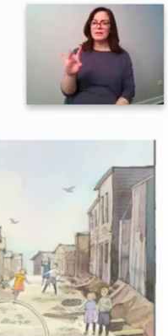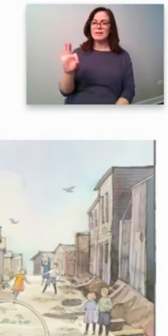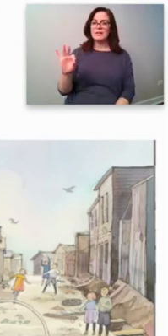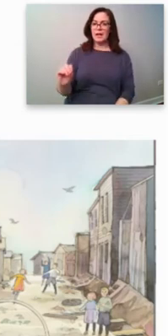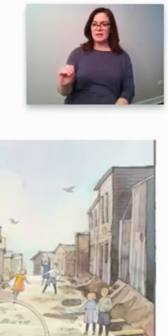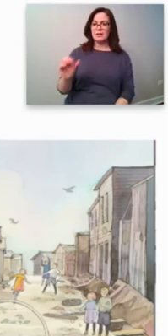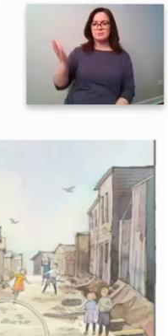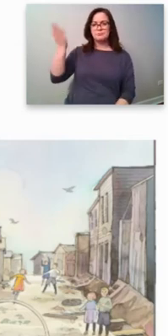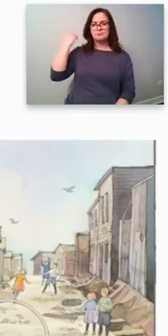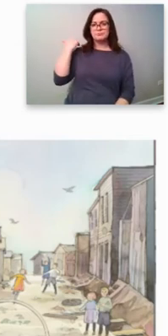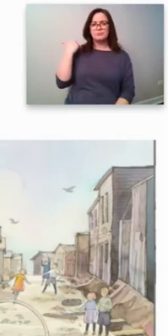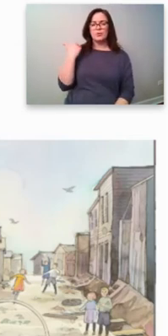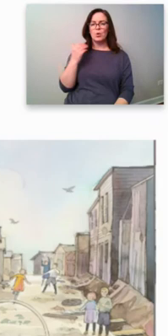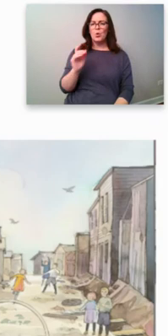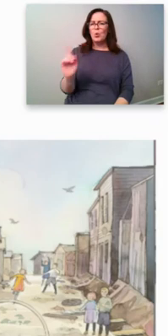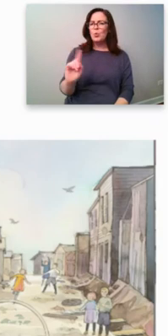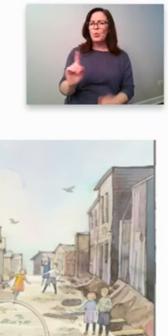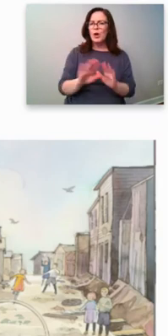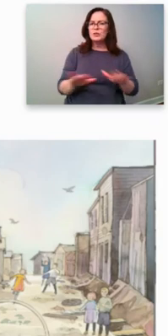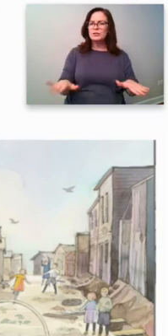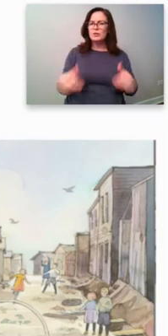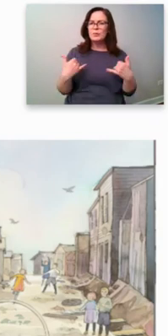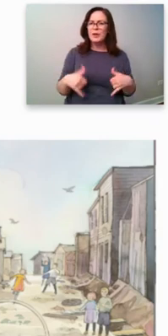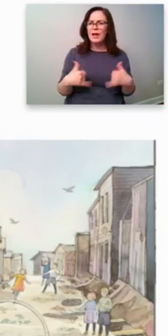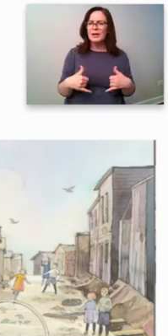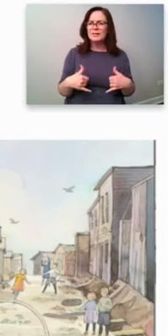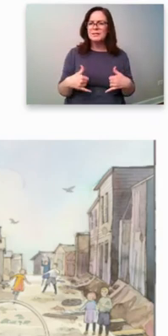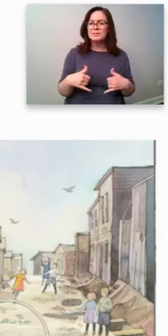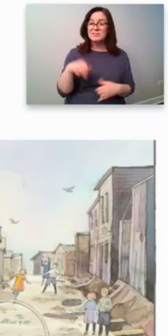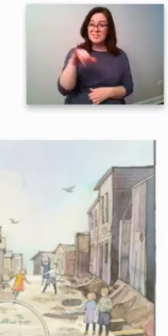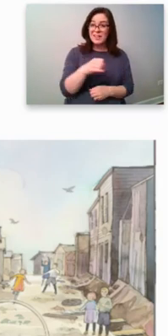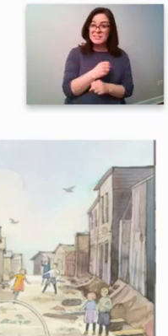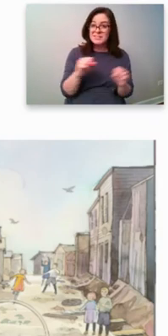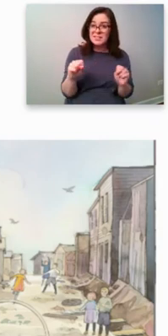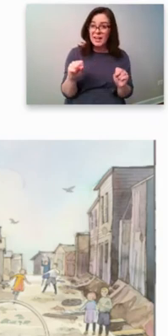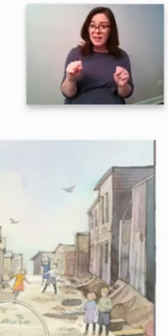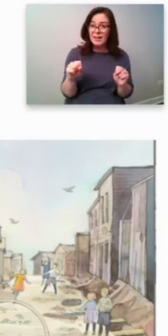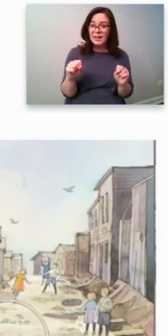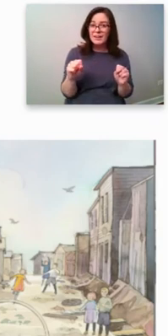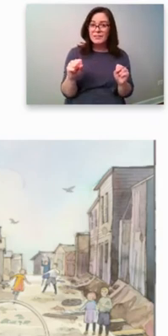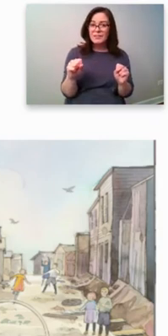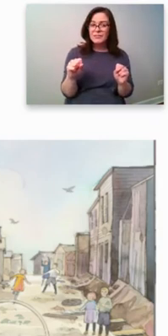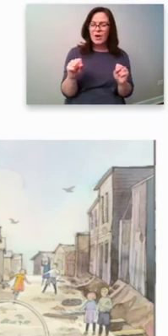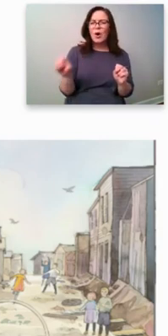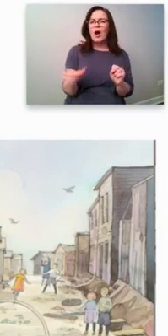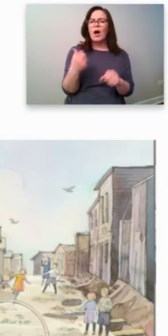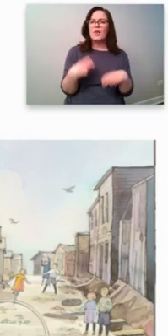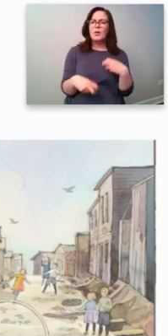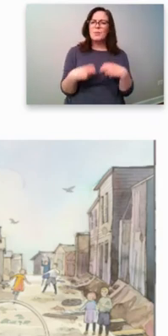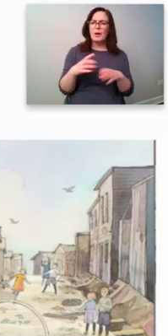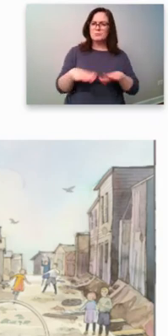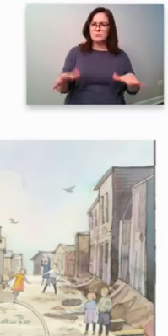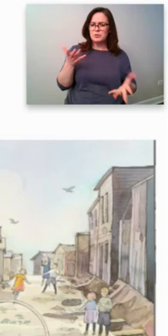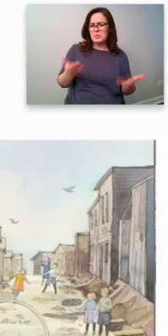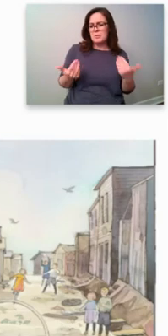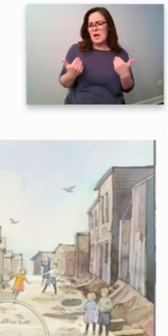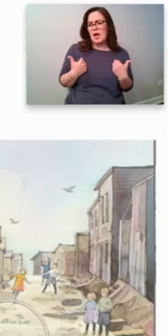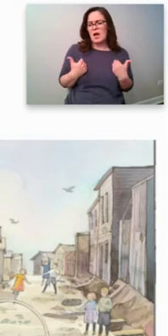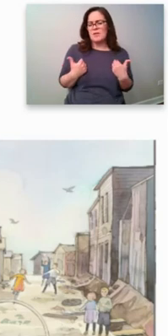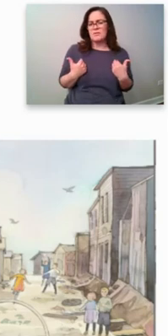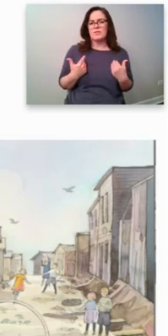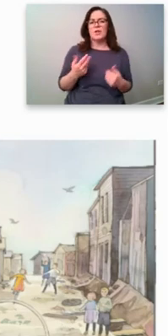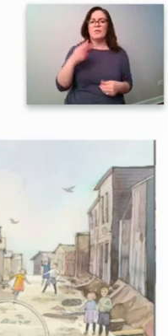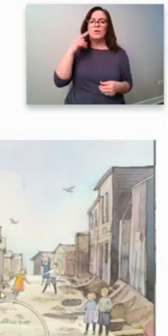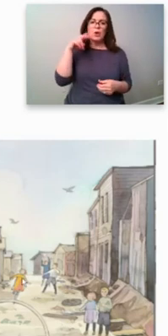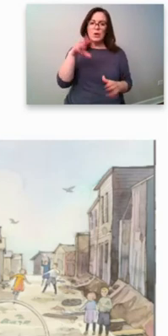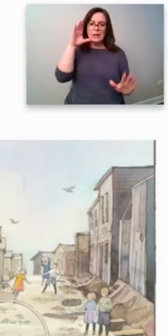playing? Is that a safe place to play? What other problems might these children have? So if we look at this picture, we see that